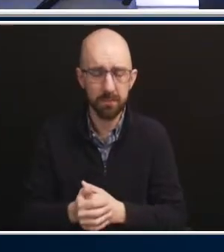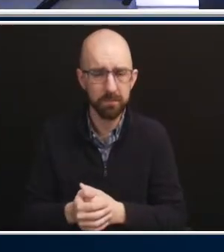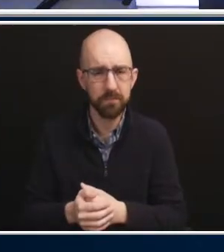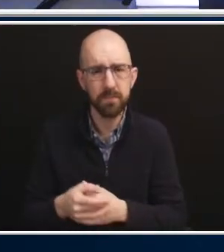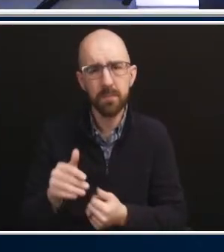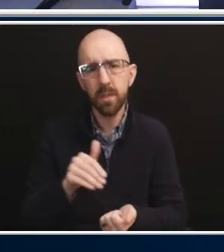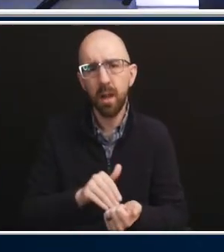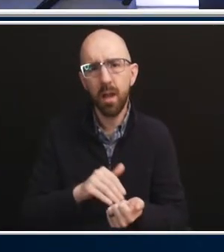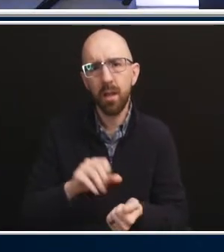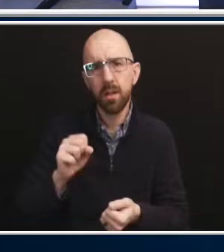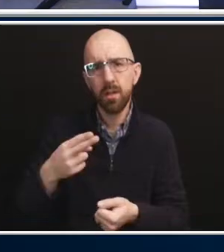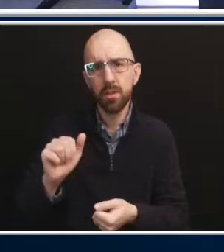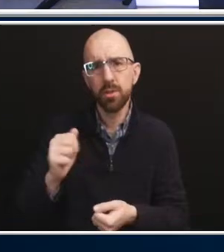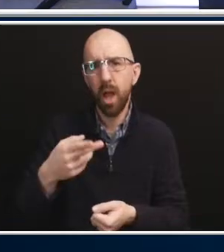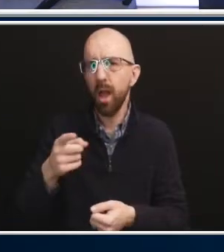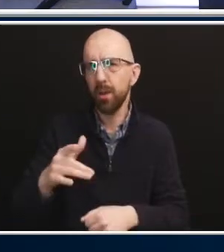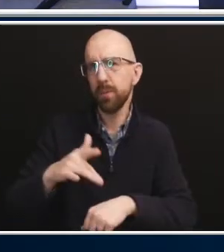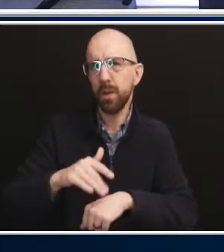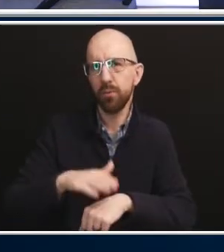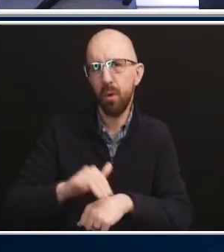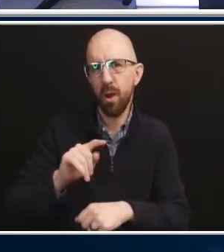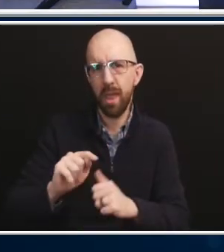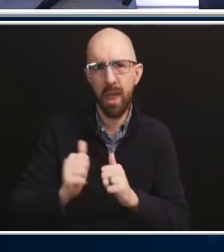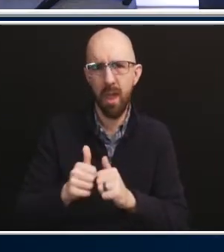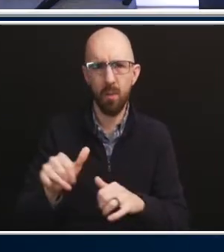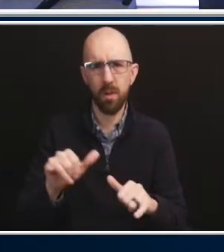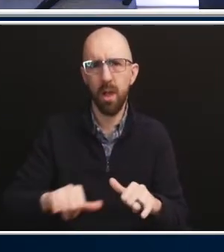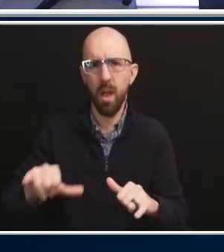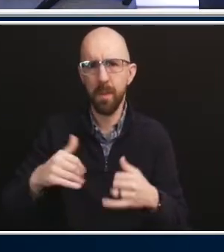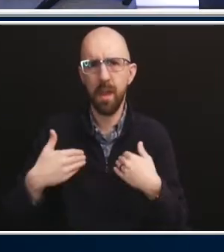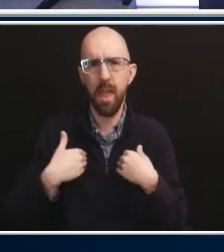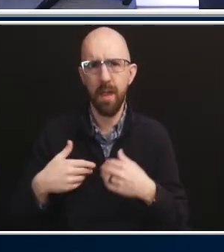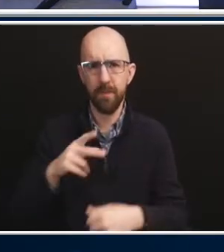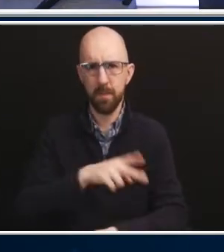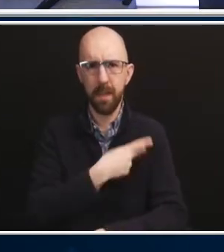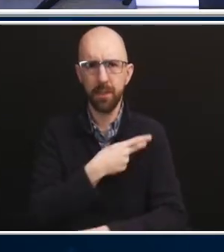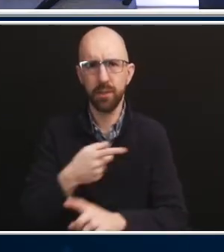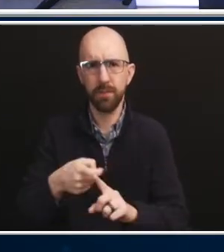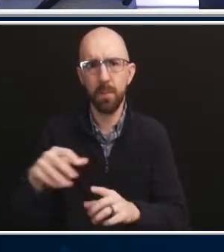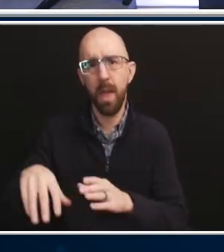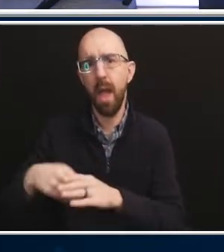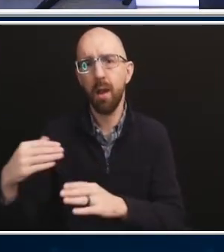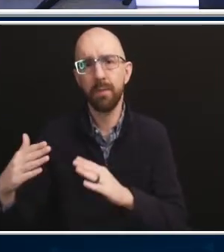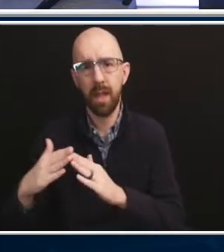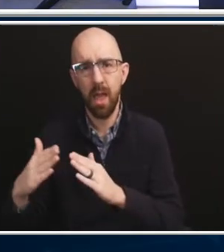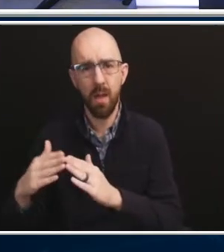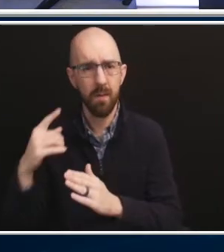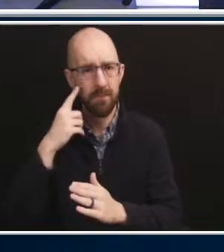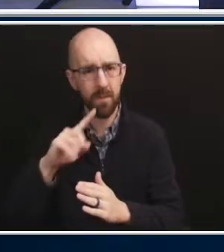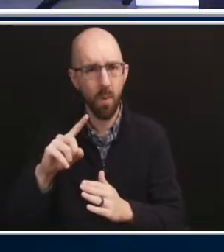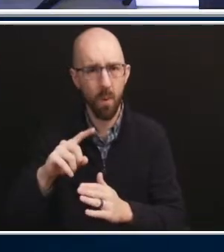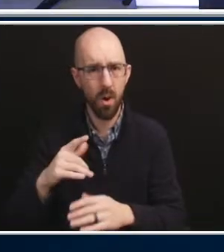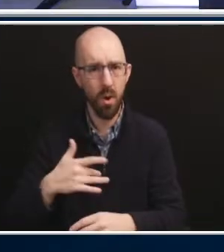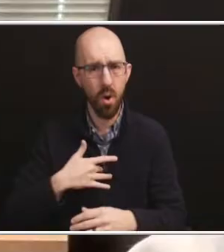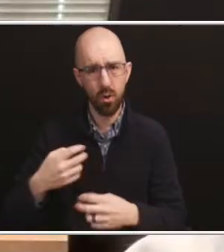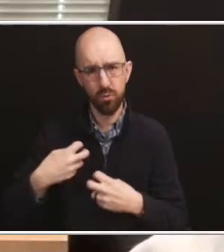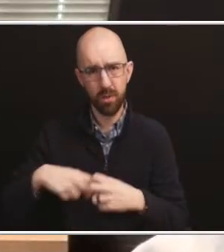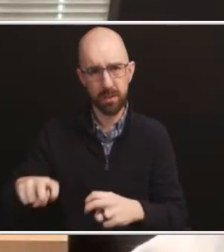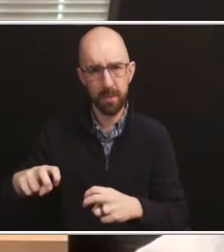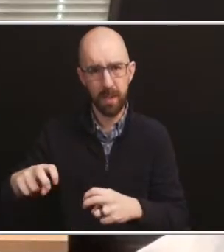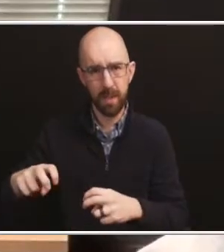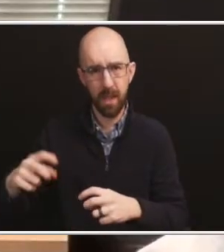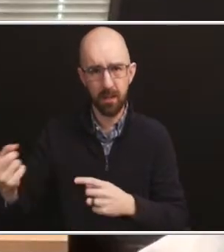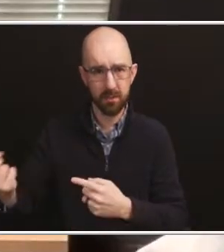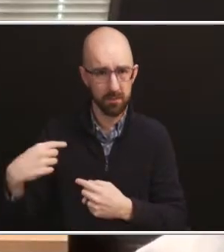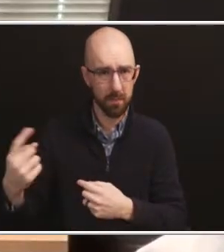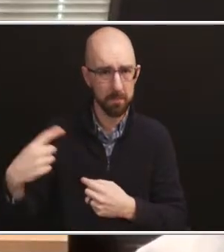touched on it. That was my next question. How common is it to have patients come from out of town for a heart transplant? Yeah,